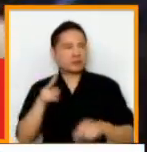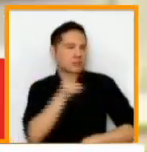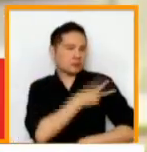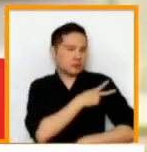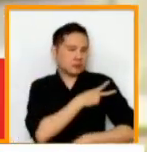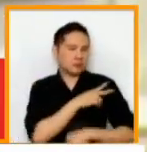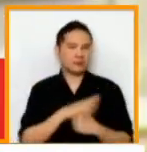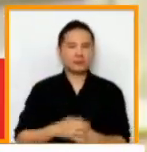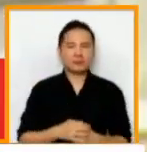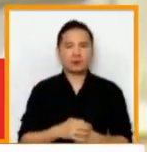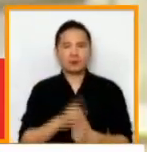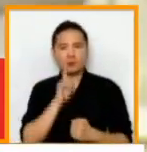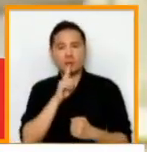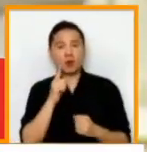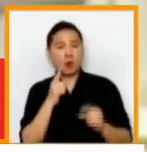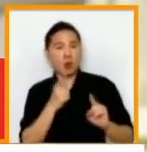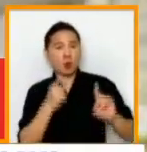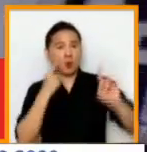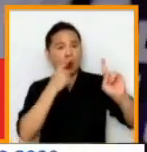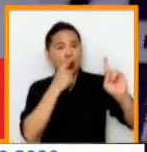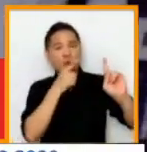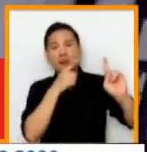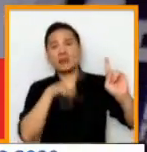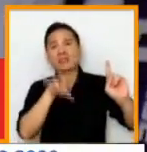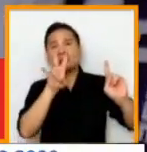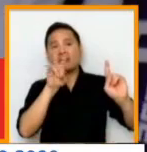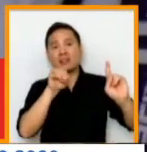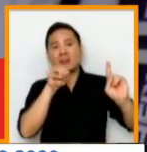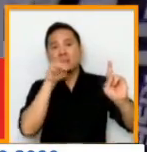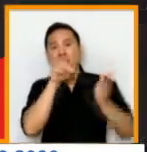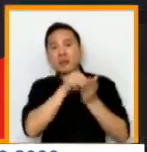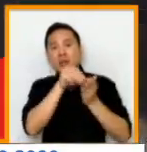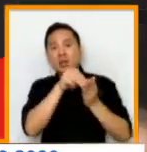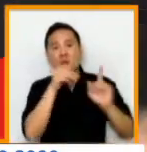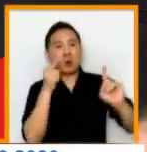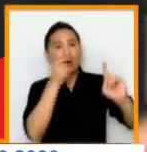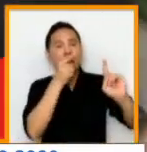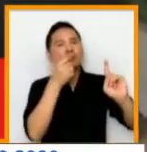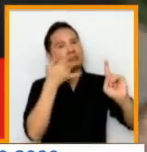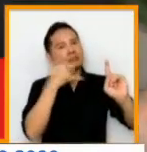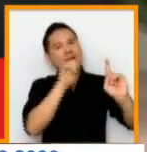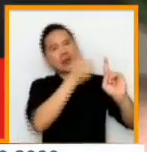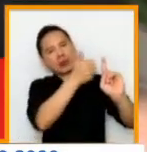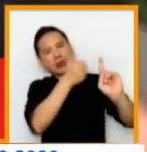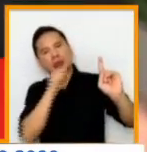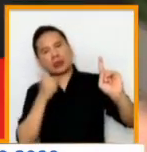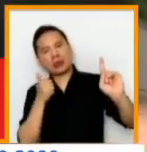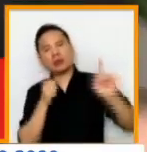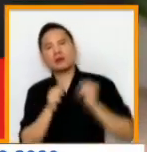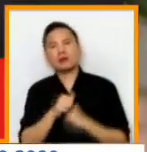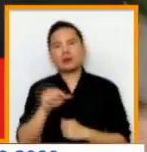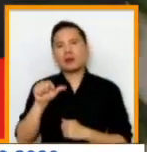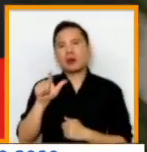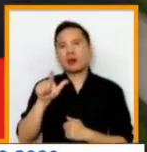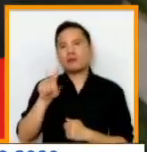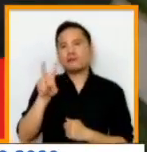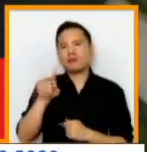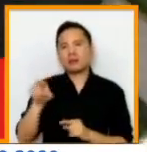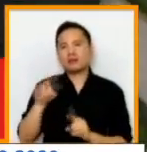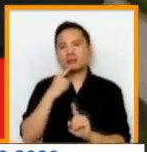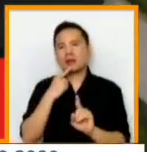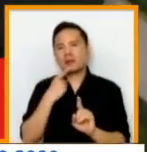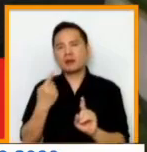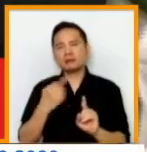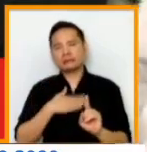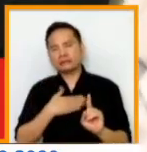ito sa target na mahigit 70 million para maabot ang herd immunity. Aminado si Secretary Galvez, nahihirapan sila sa rollout